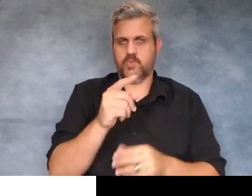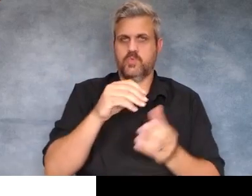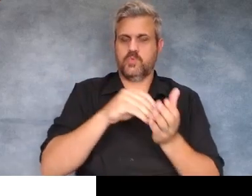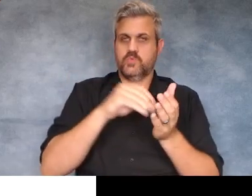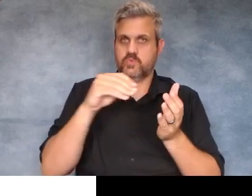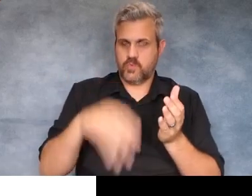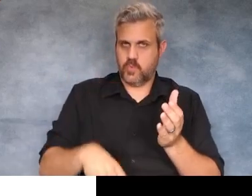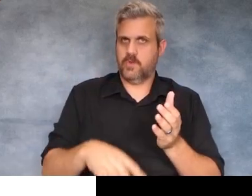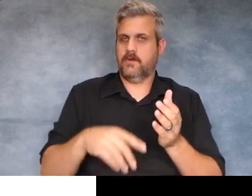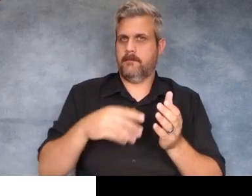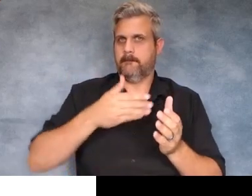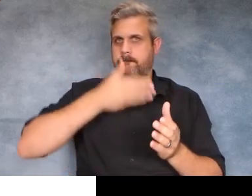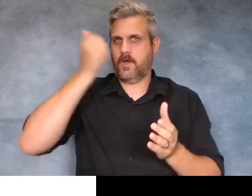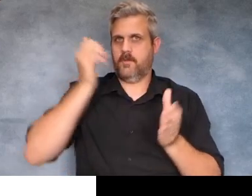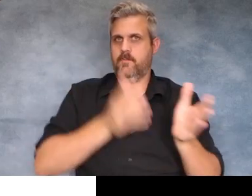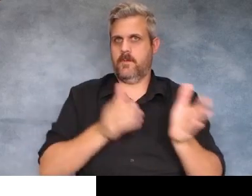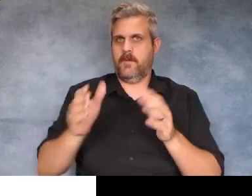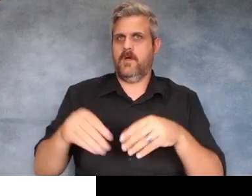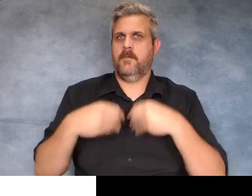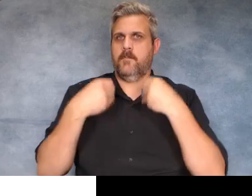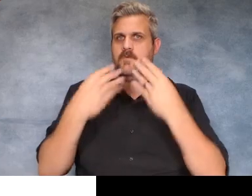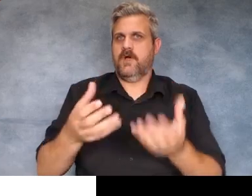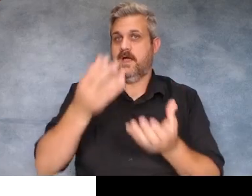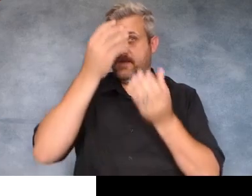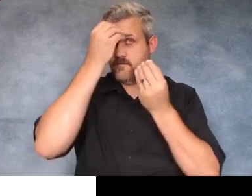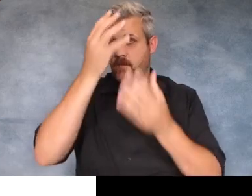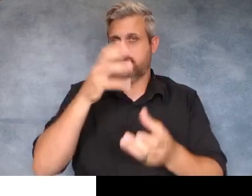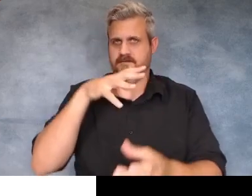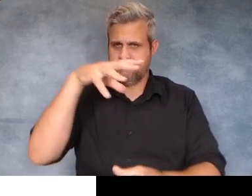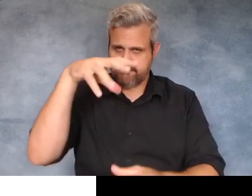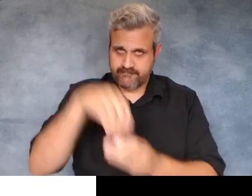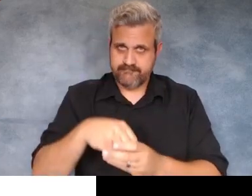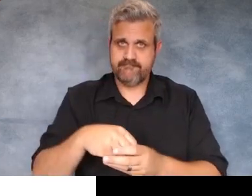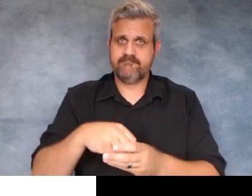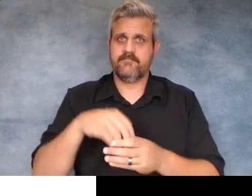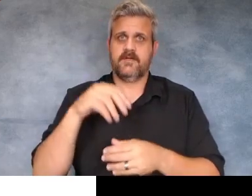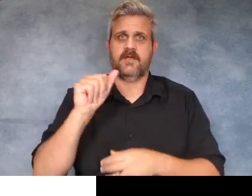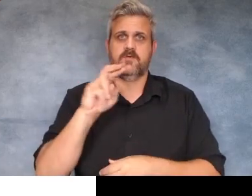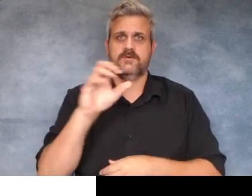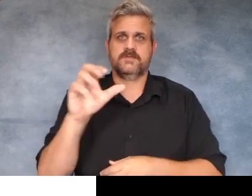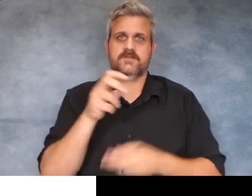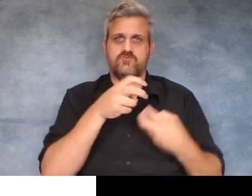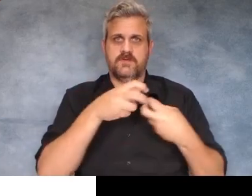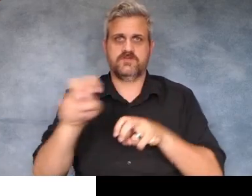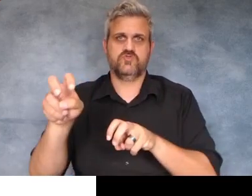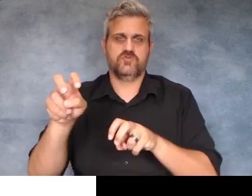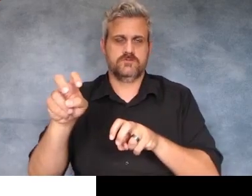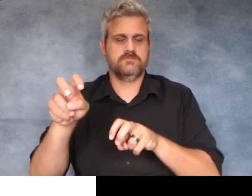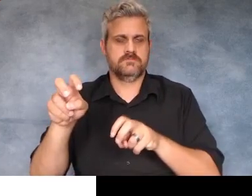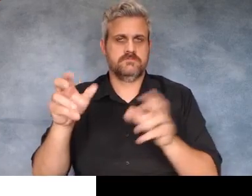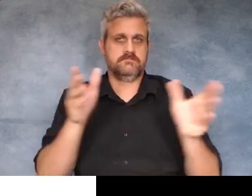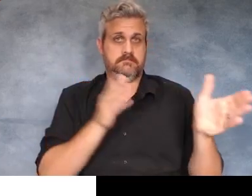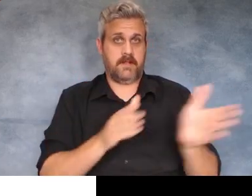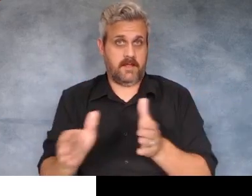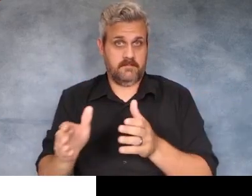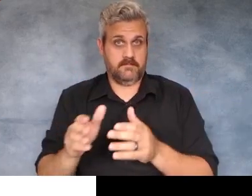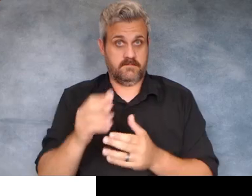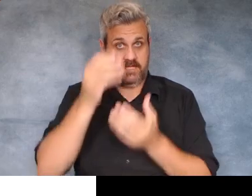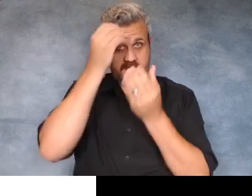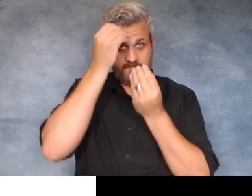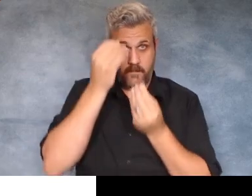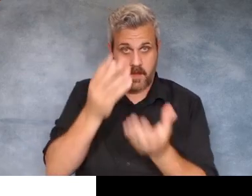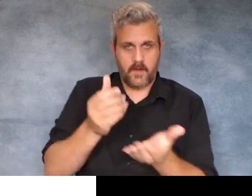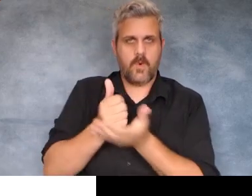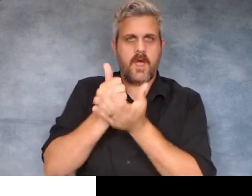be better prepared to provide input and actively participate in the ARC transition planning. This information will assist